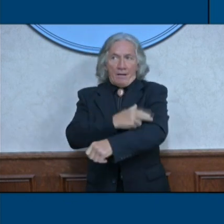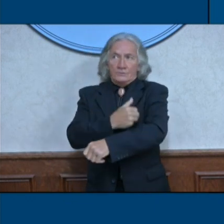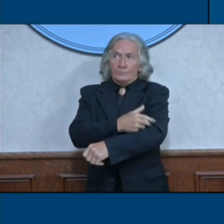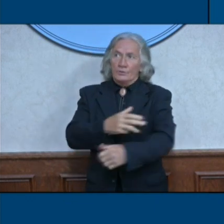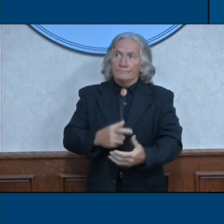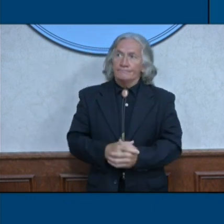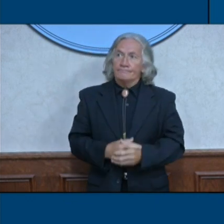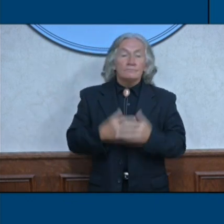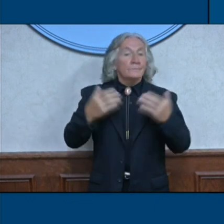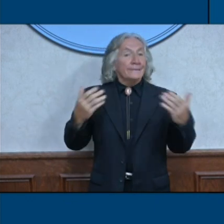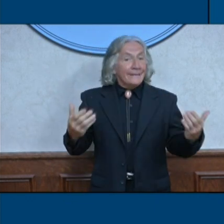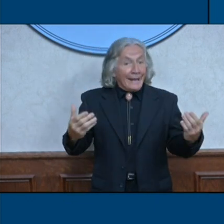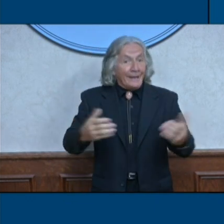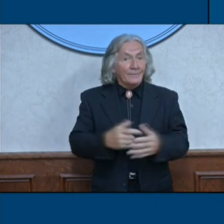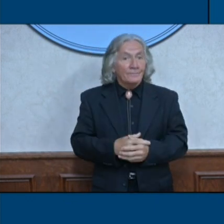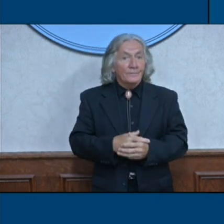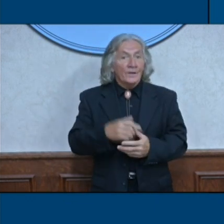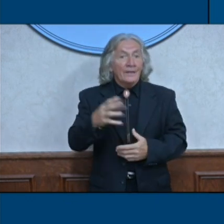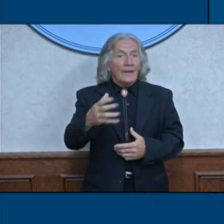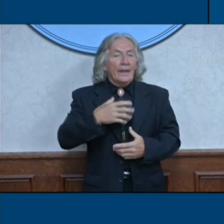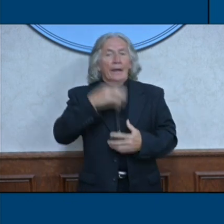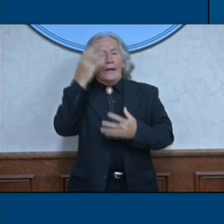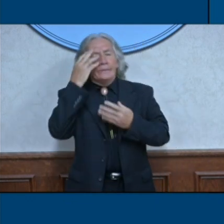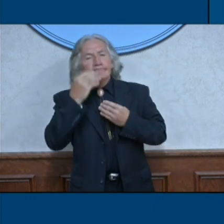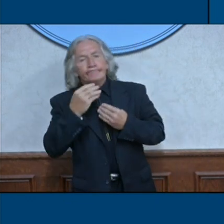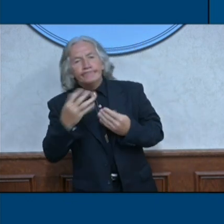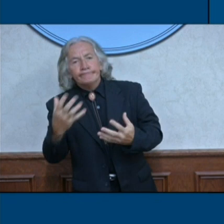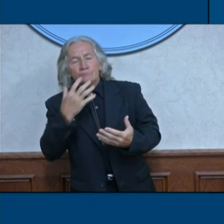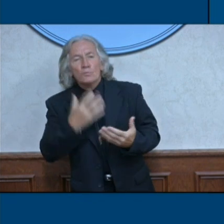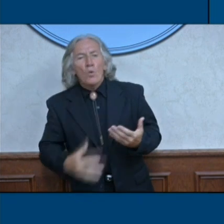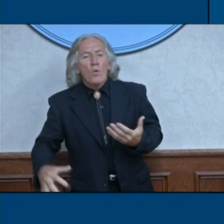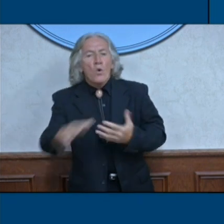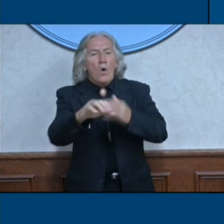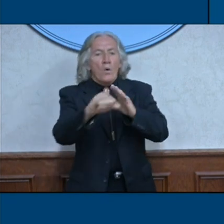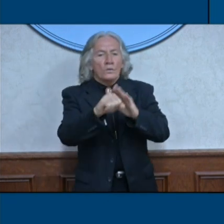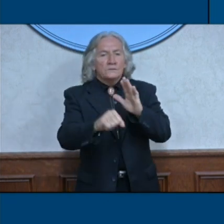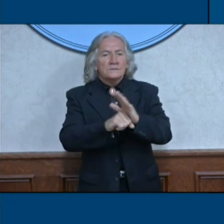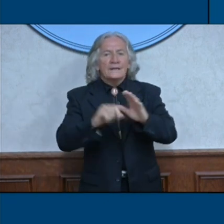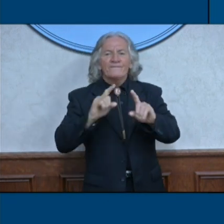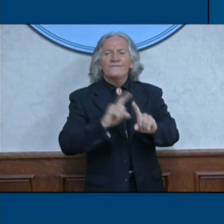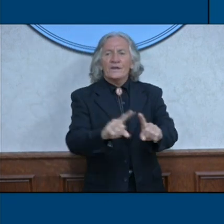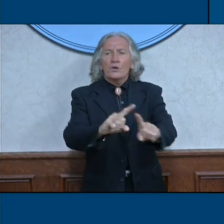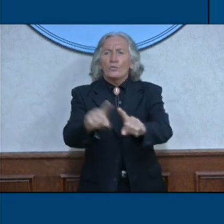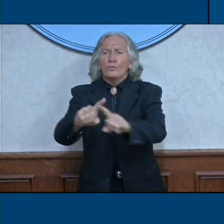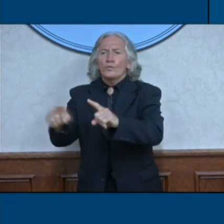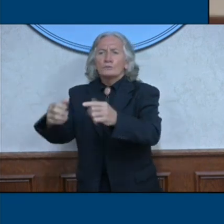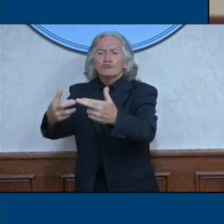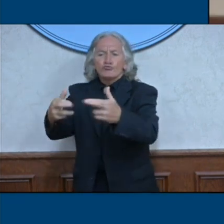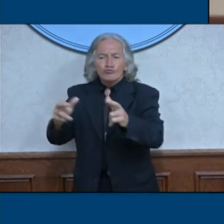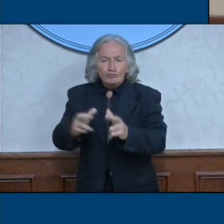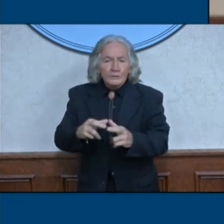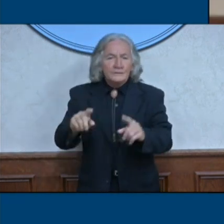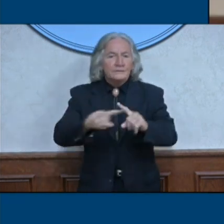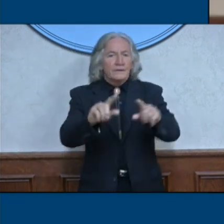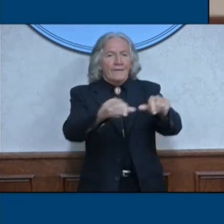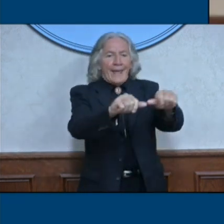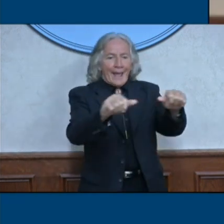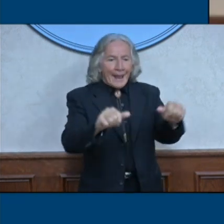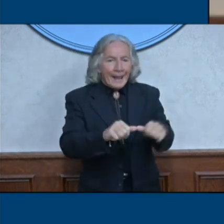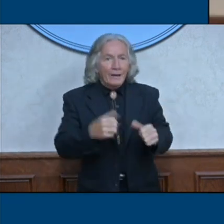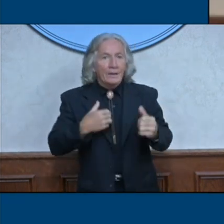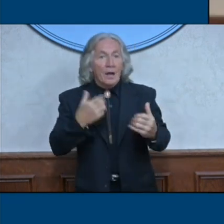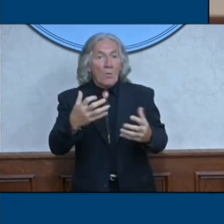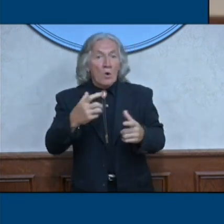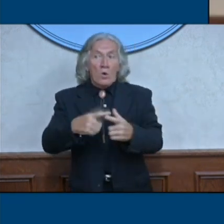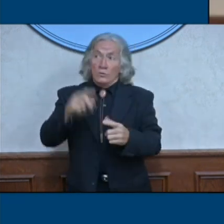hospital. So that's kind of an unpacking, if you will, across the state of the various regions related to the number of hospitalized patients.